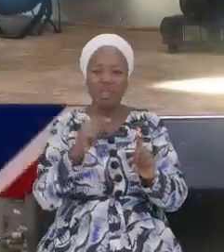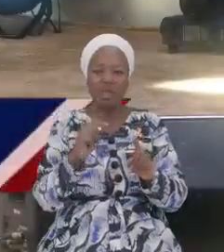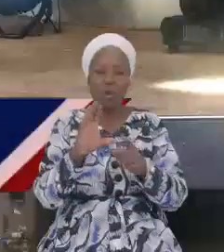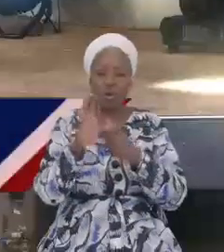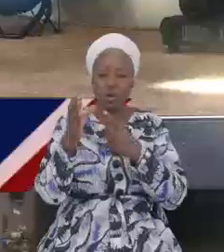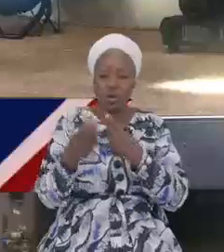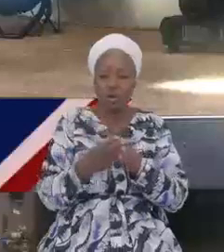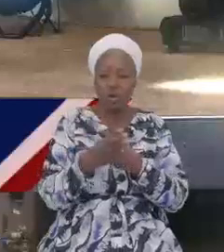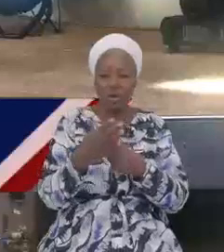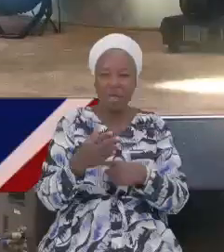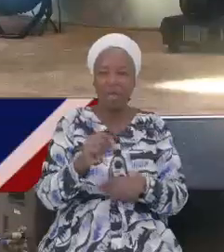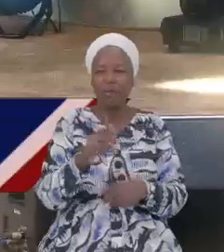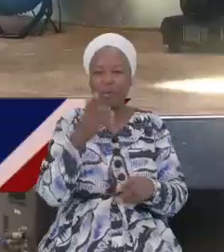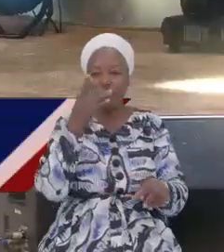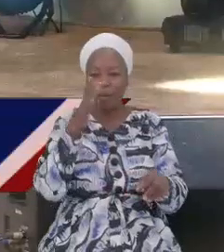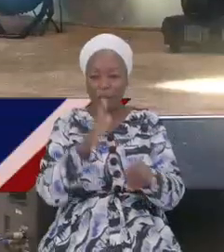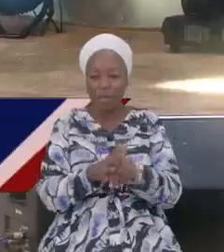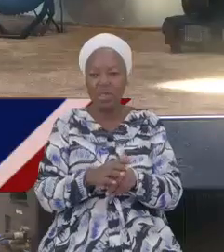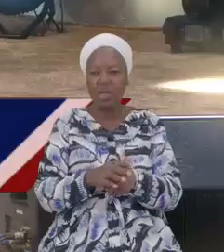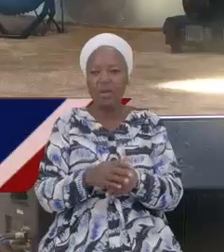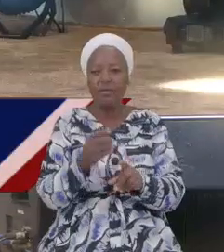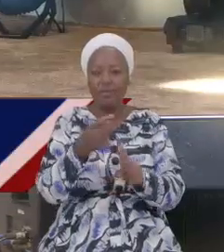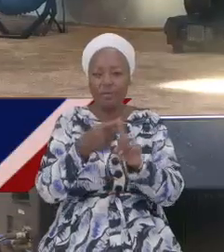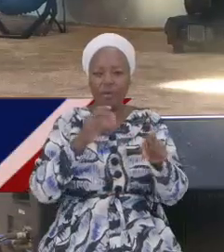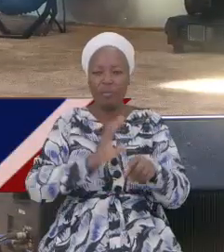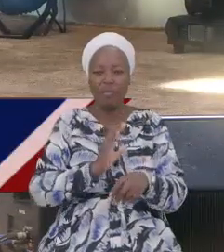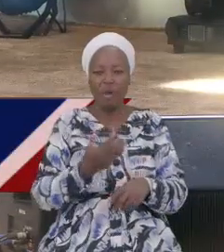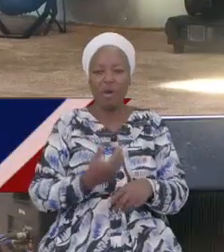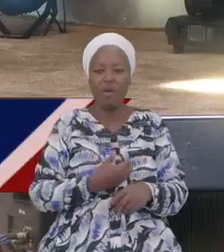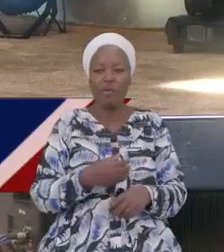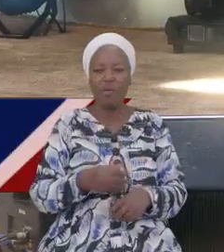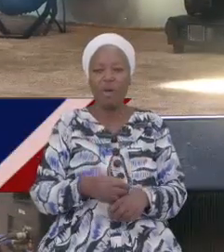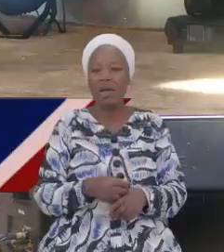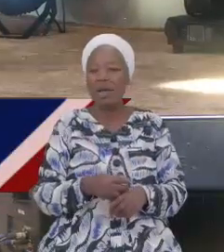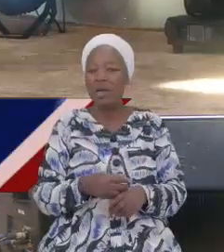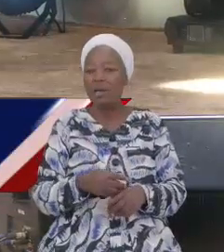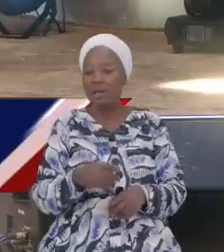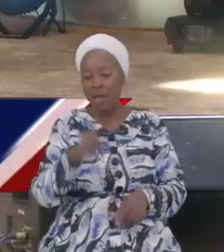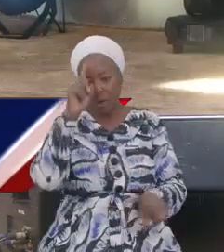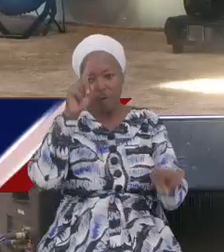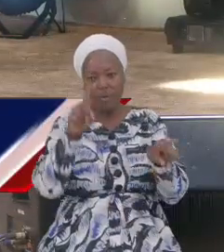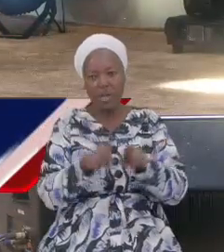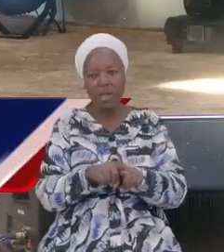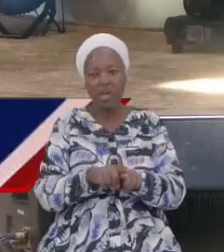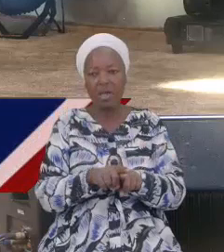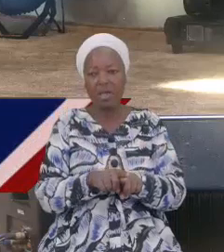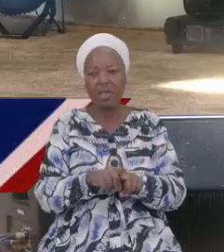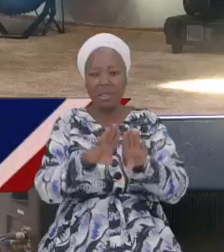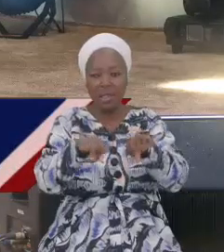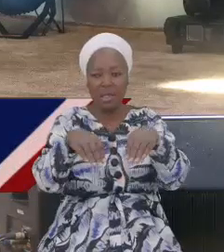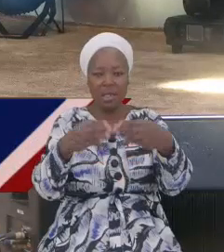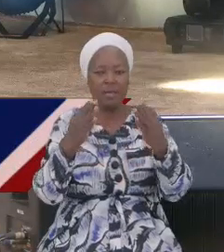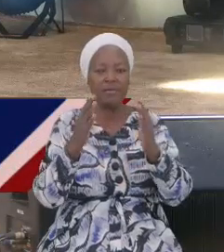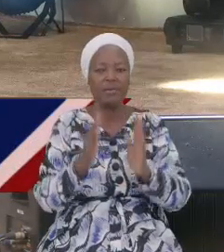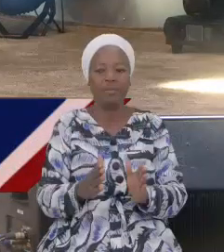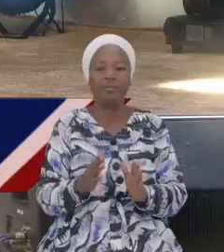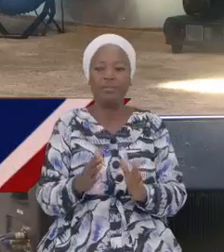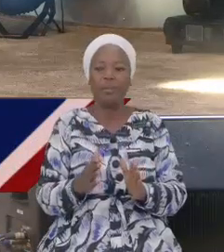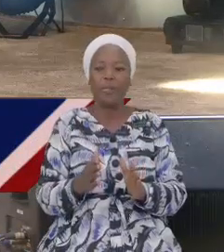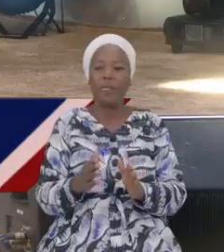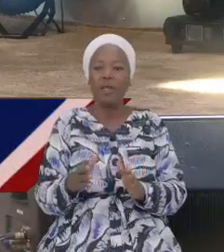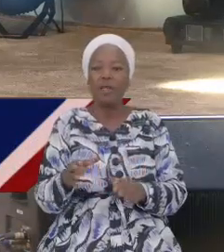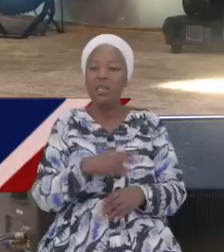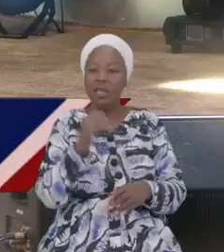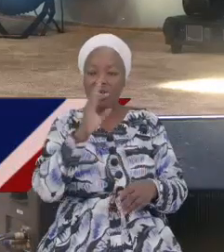conditional promise from our covenant benefactor. He benefits us. He is our benefactor. And